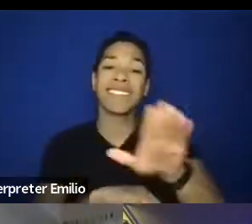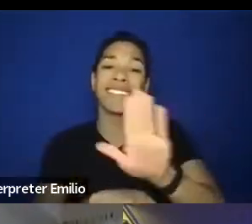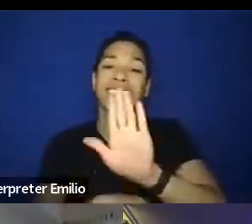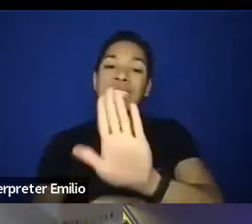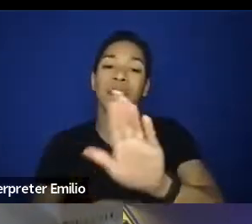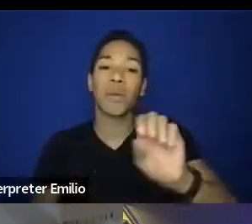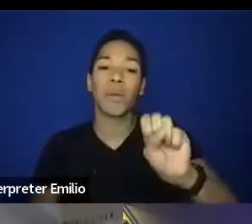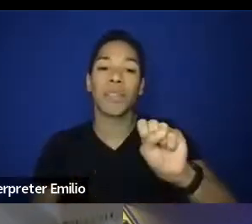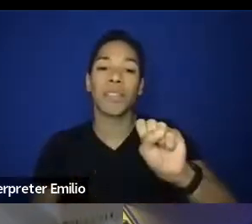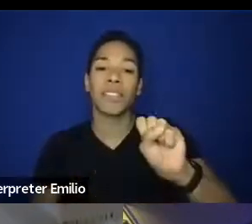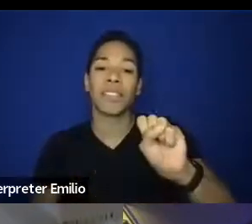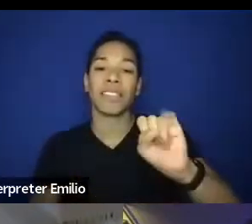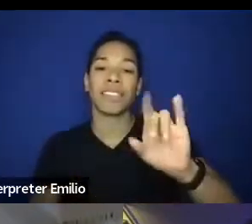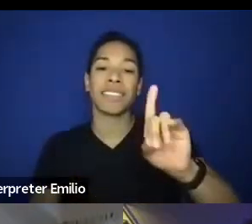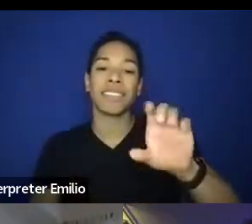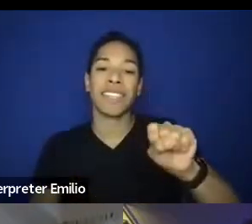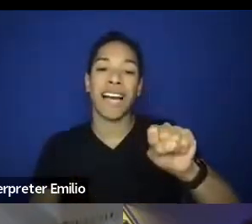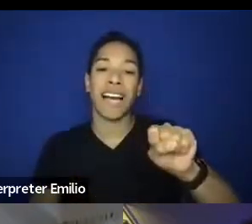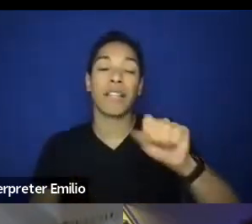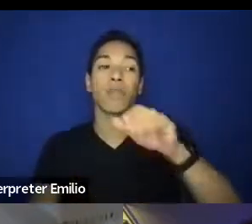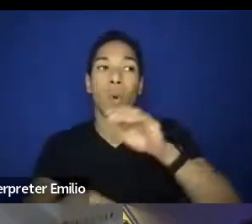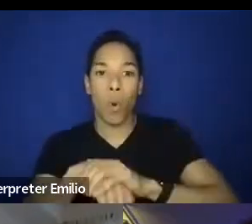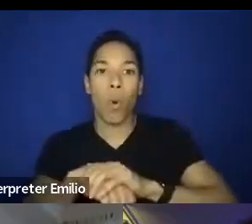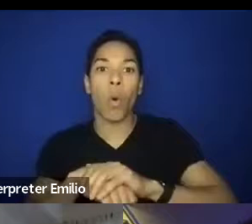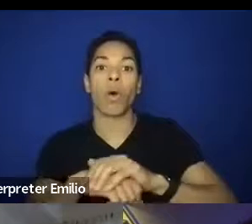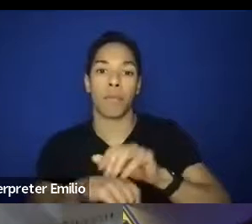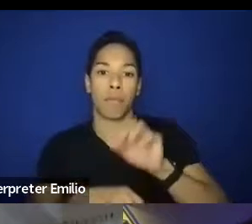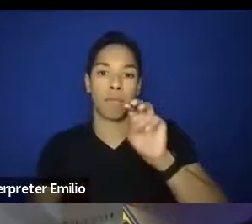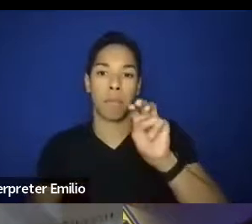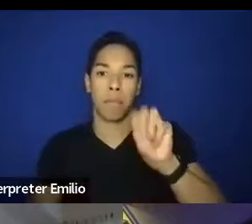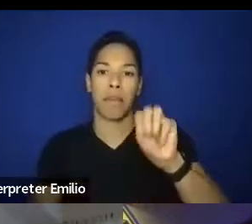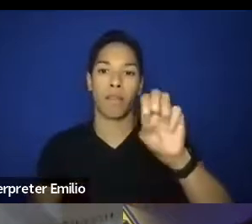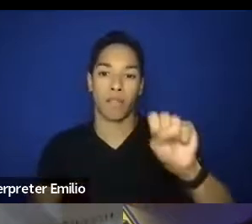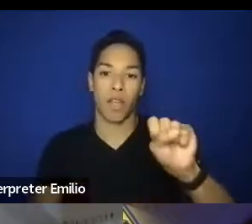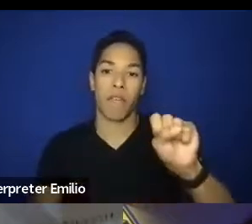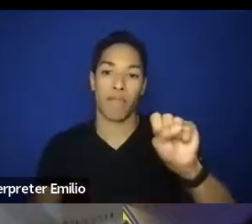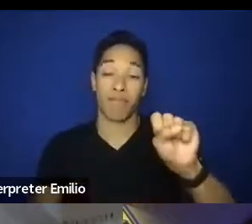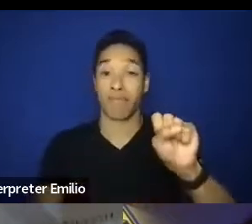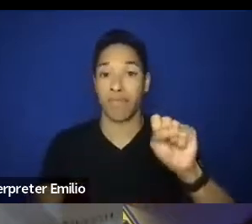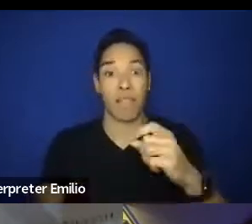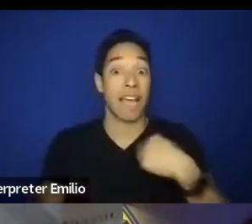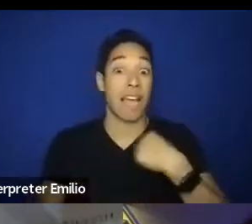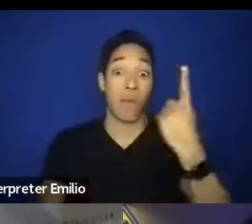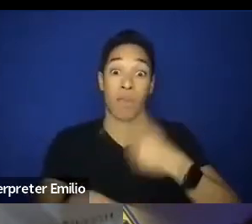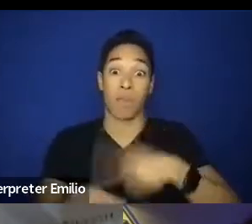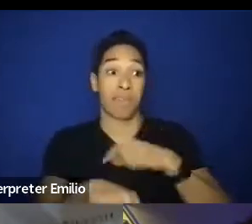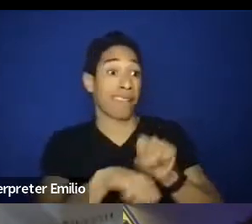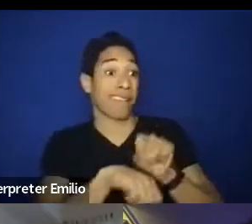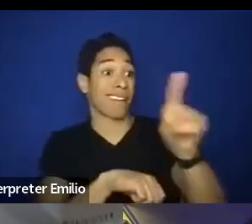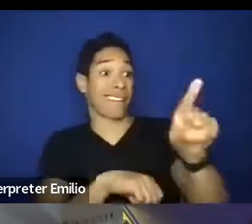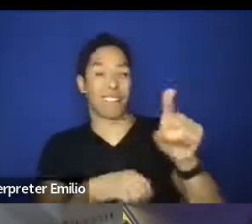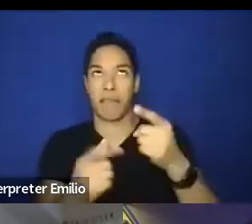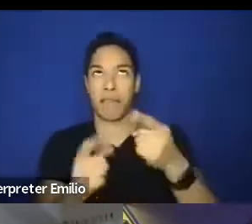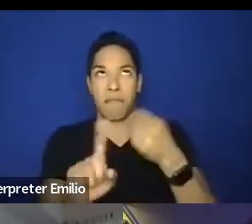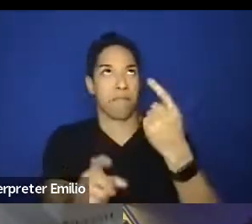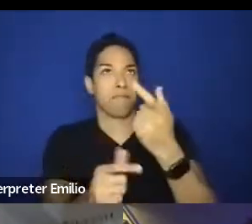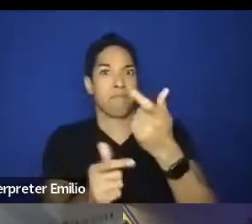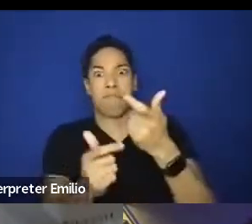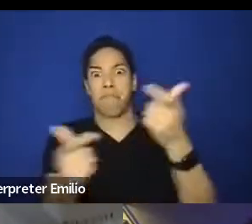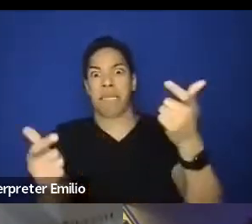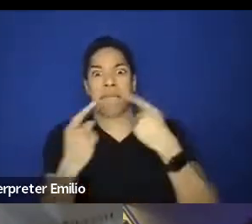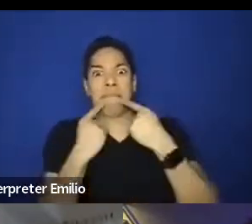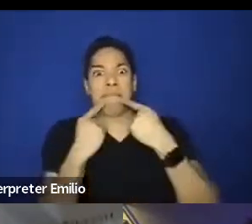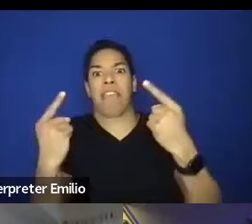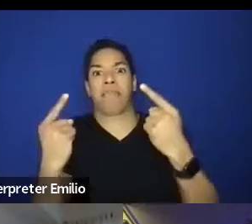one, I was doing a panel for the Dramatists Guild and got in trouble by some big, famous,